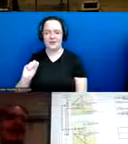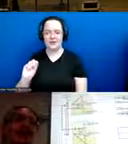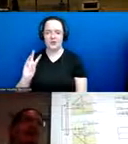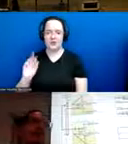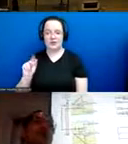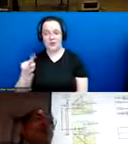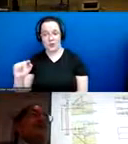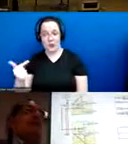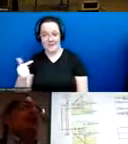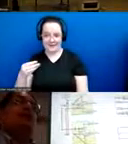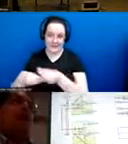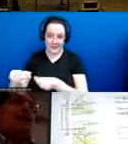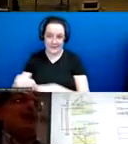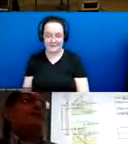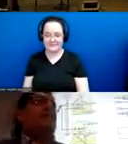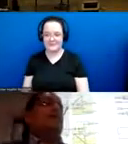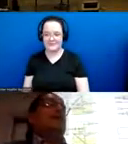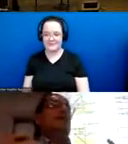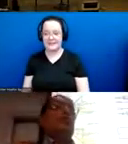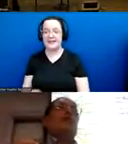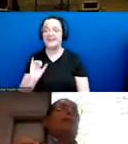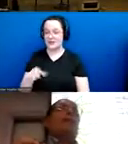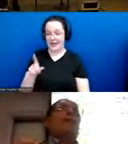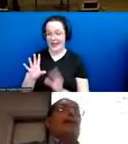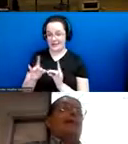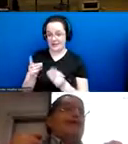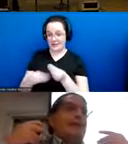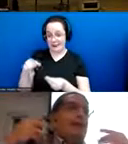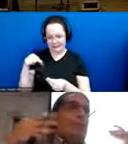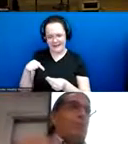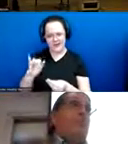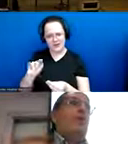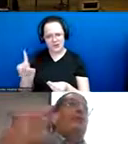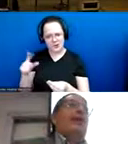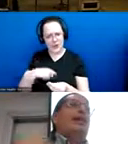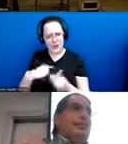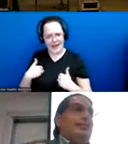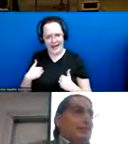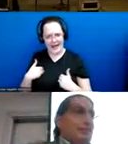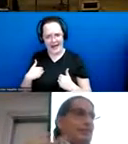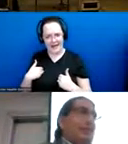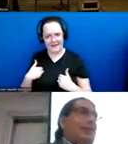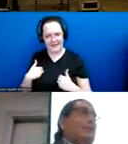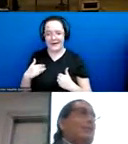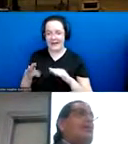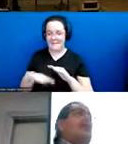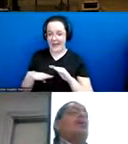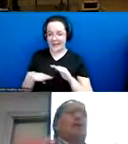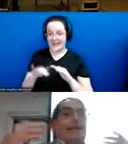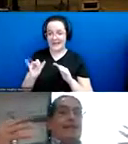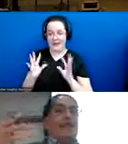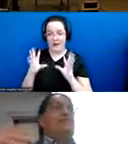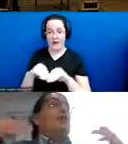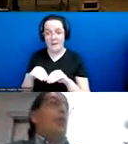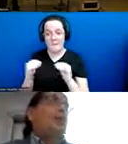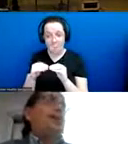then entanglement swapping is a tool that we have to, by basically putting more entanglement into our network, we